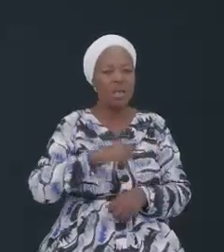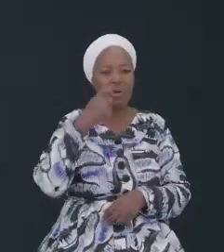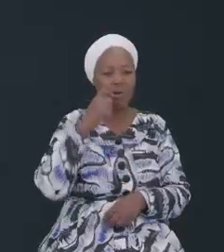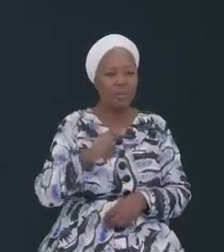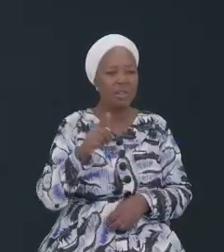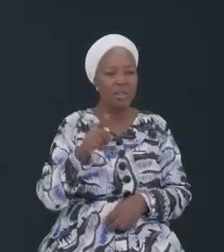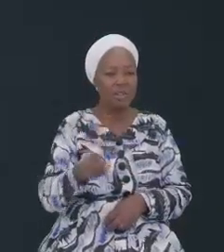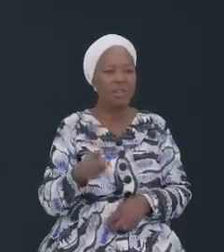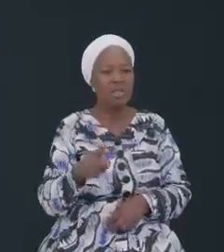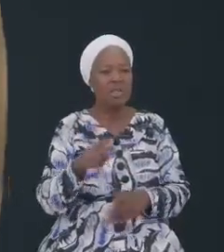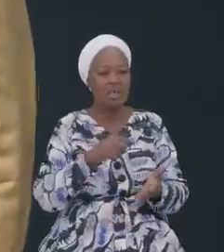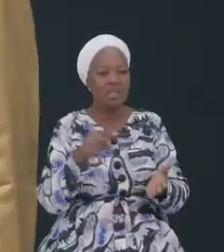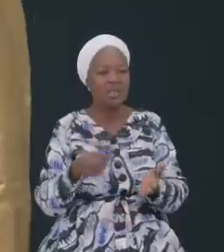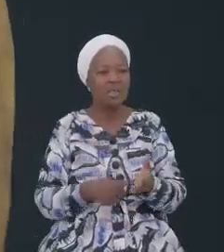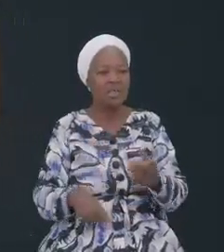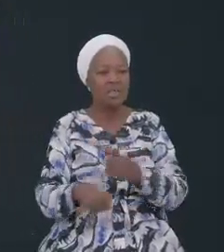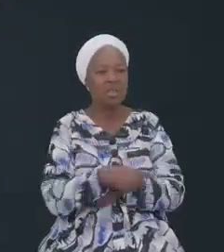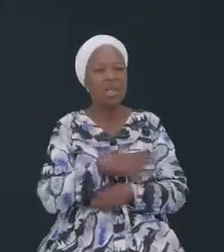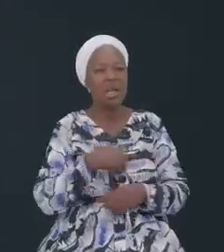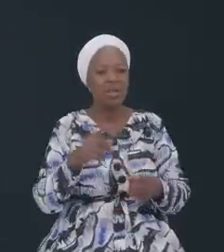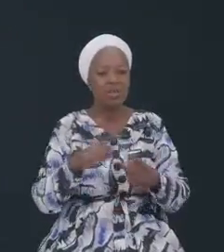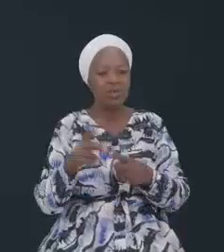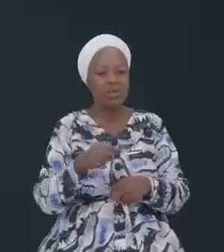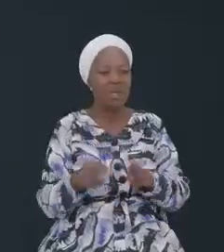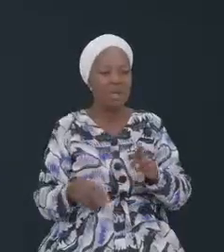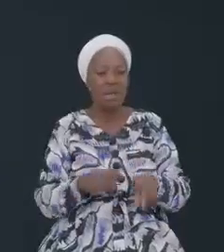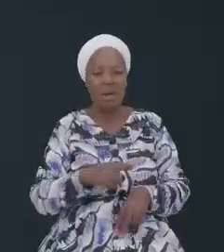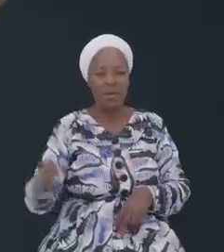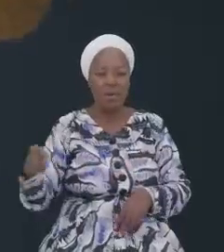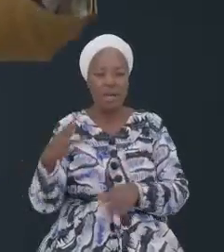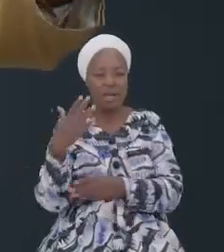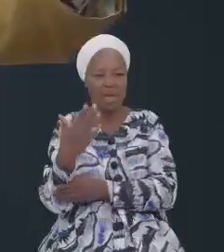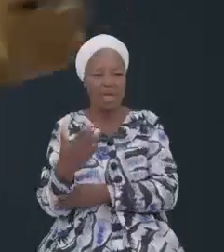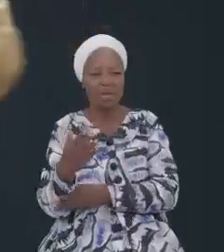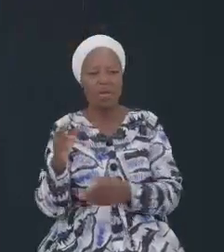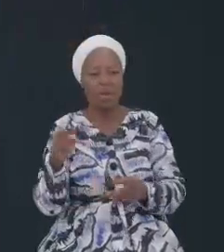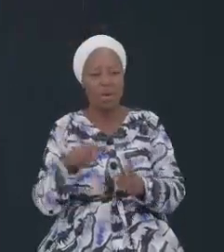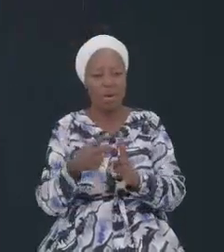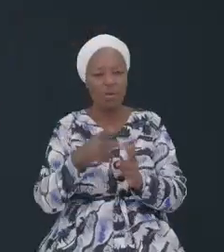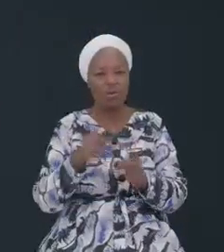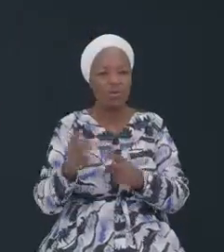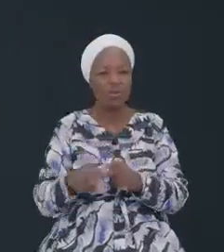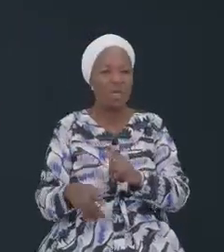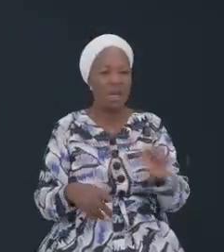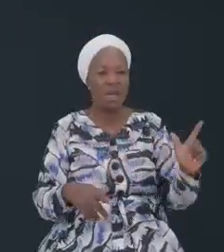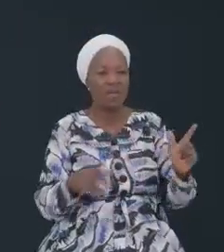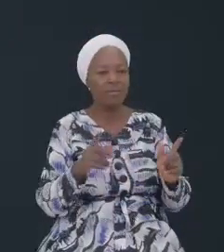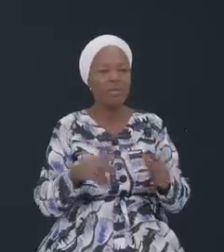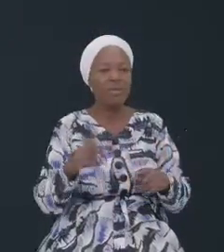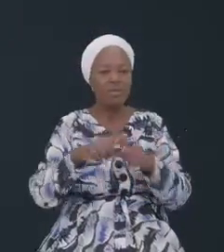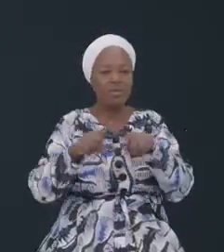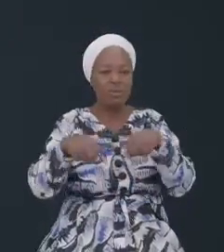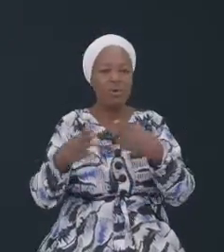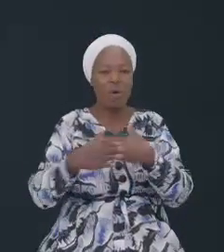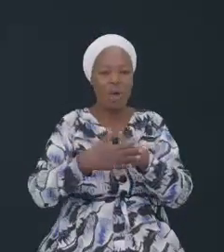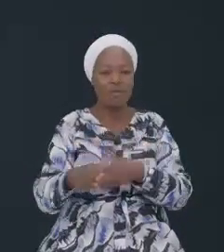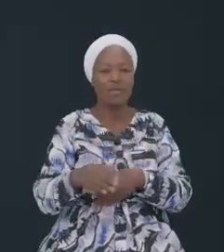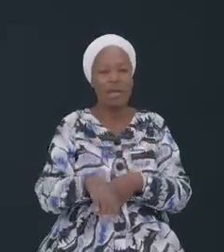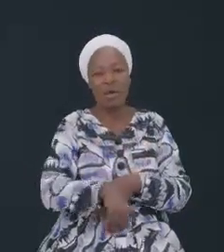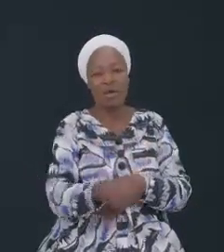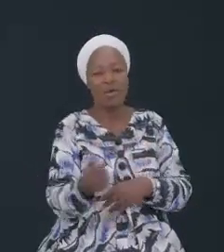thee this day, and to the right hand or to the left to go after